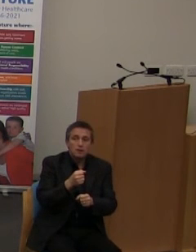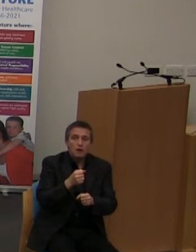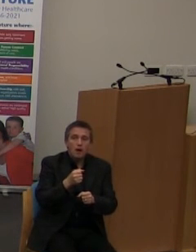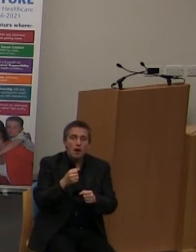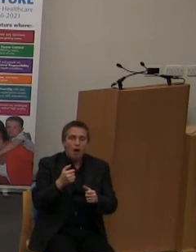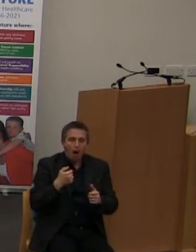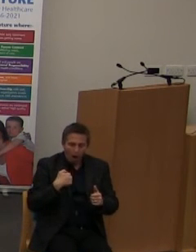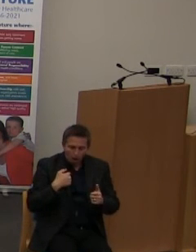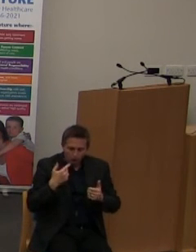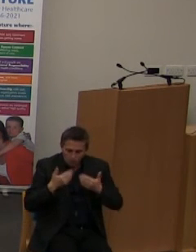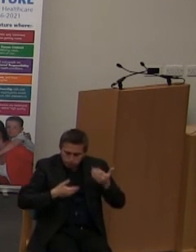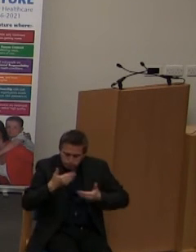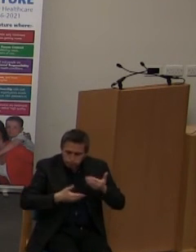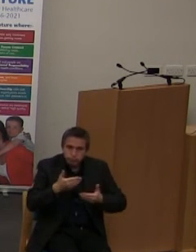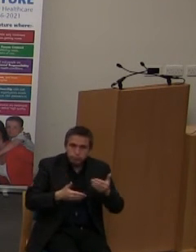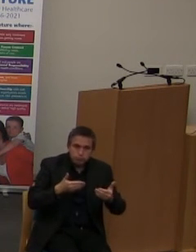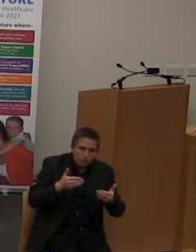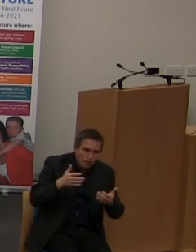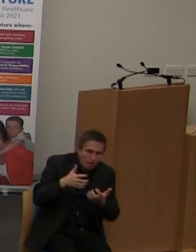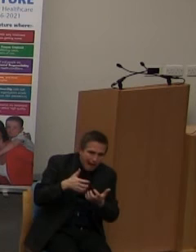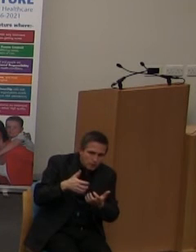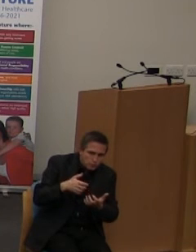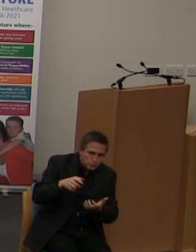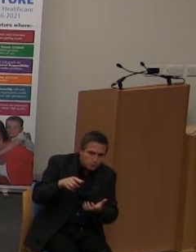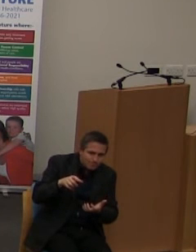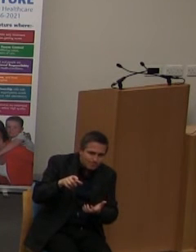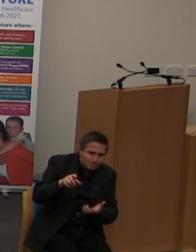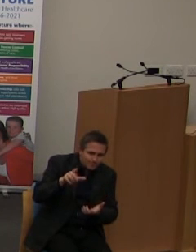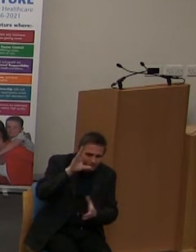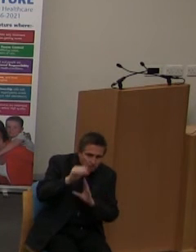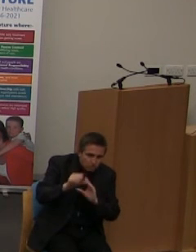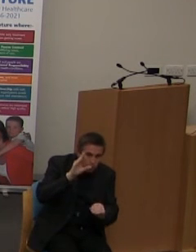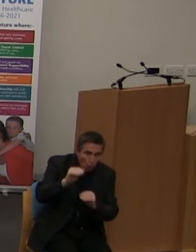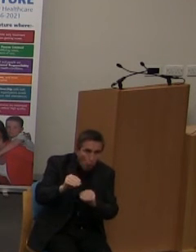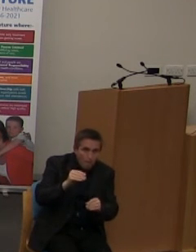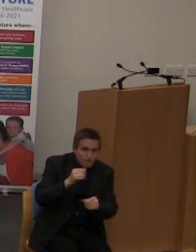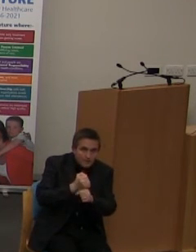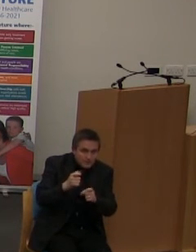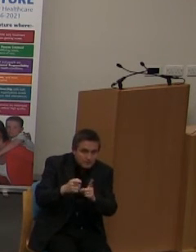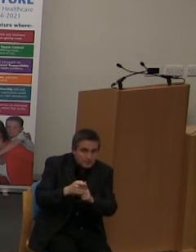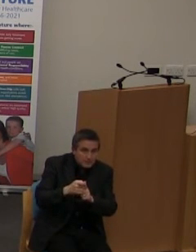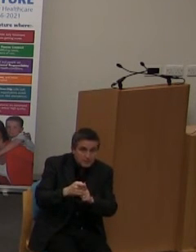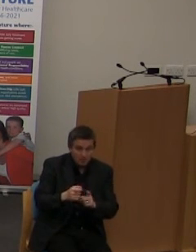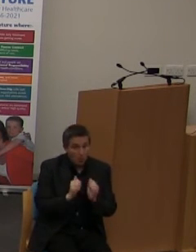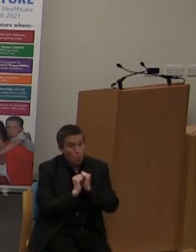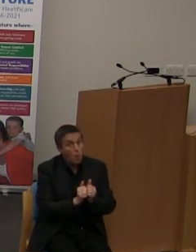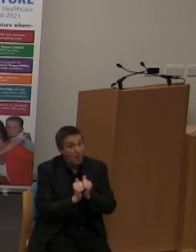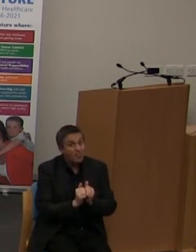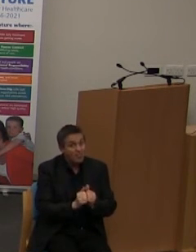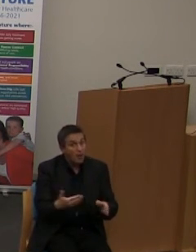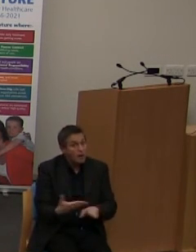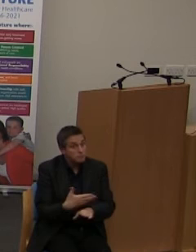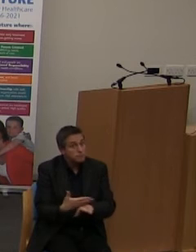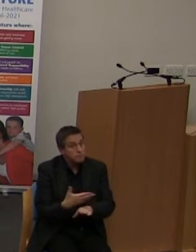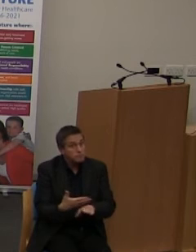bits of progress and bits of work to try and find ways to ensure that people know that entering into to become a GP is a good and viable career